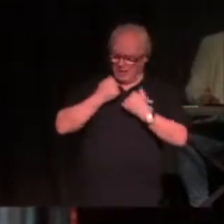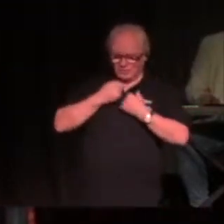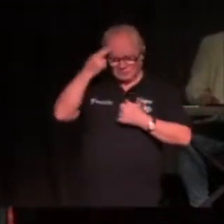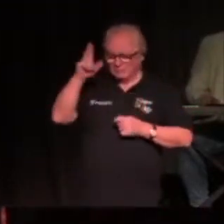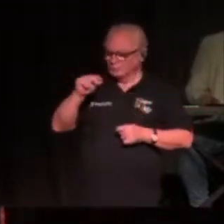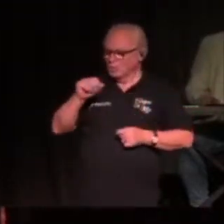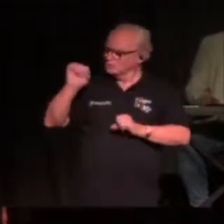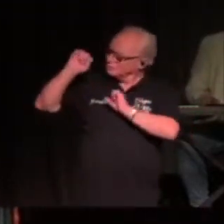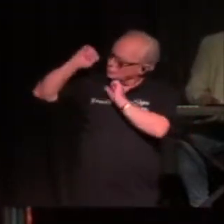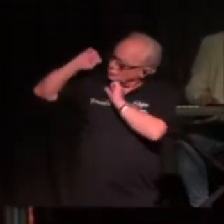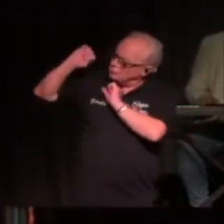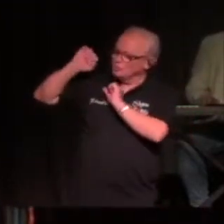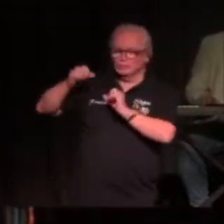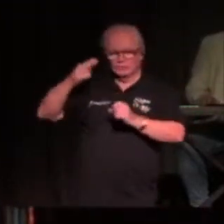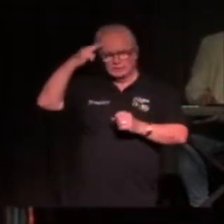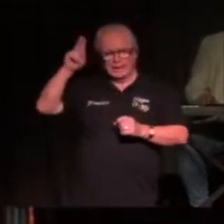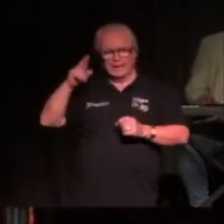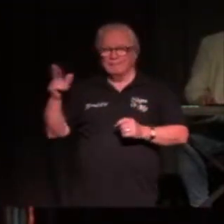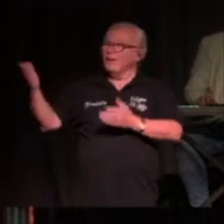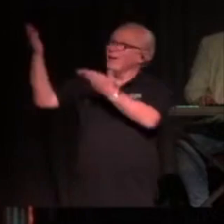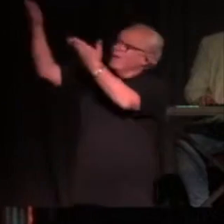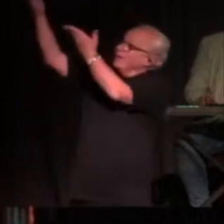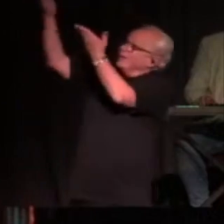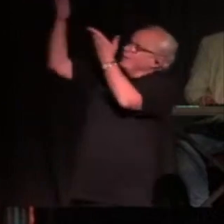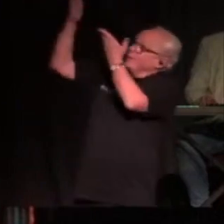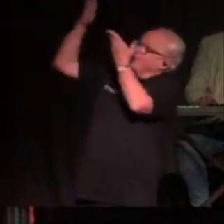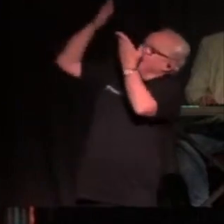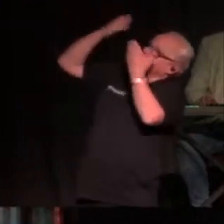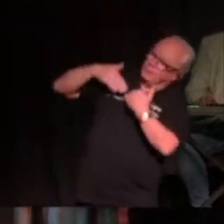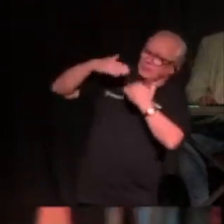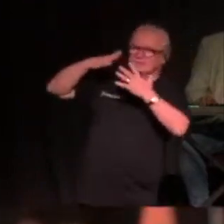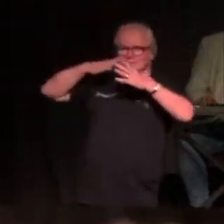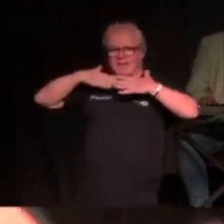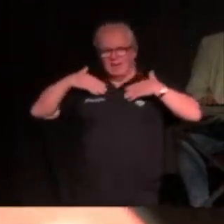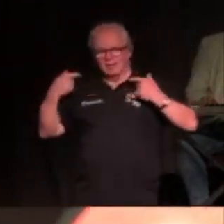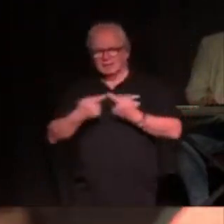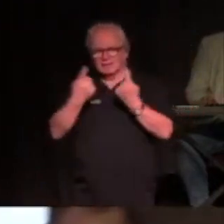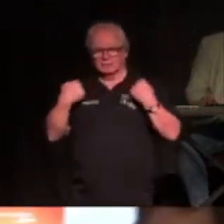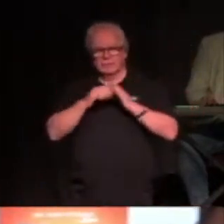is an anointment poured forth, Lord. It heals us, Lord. And so do that, we